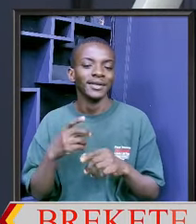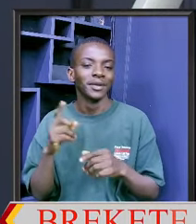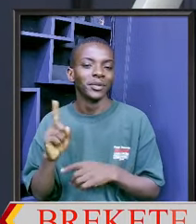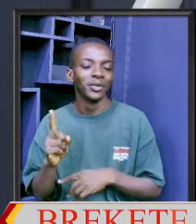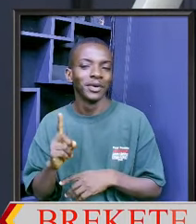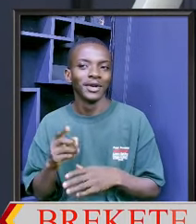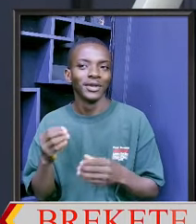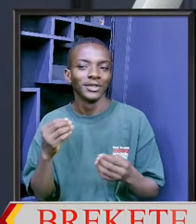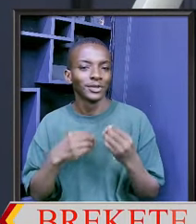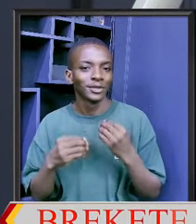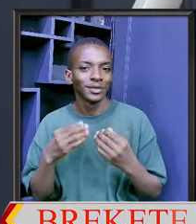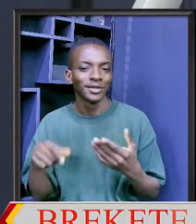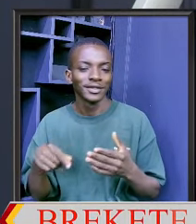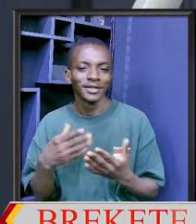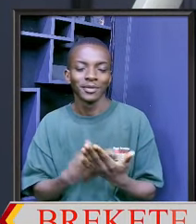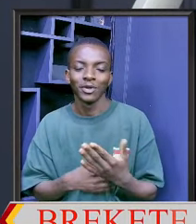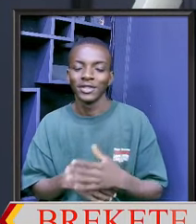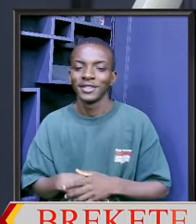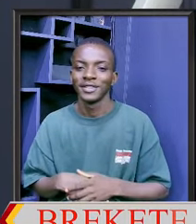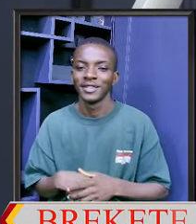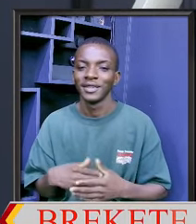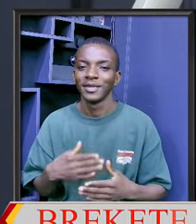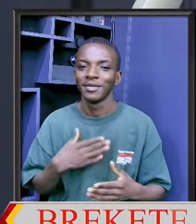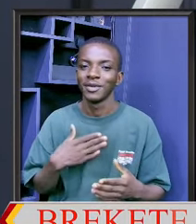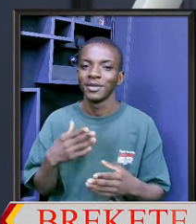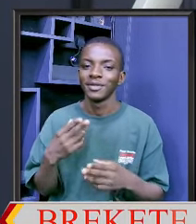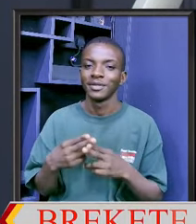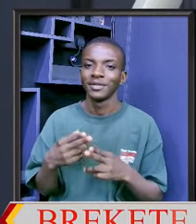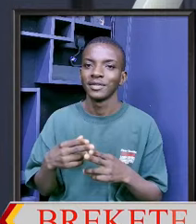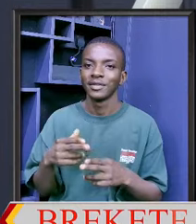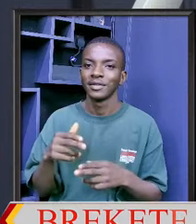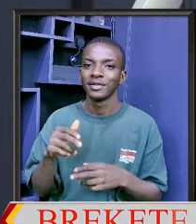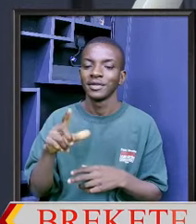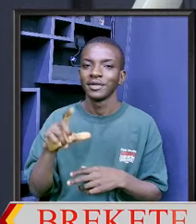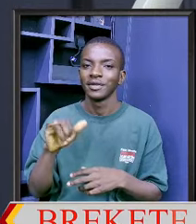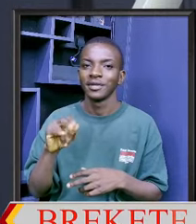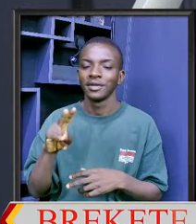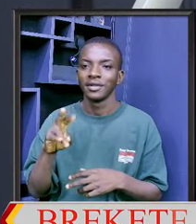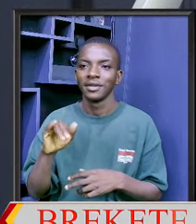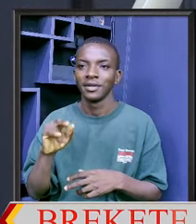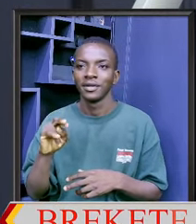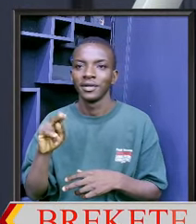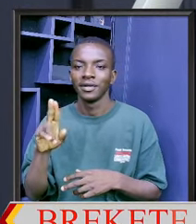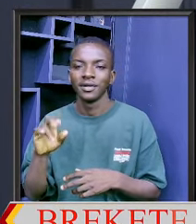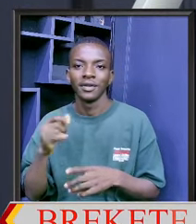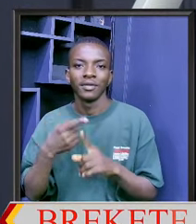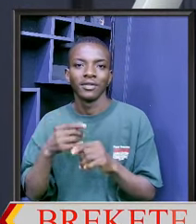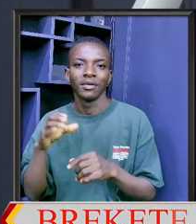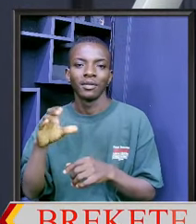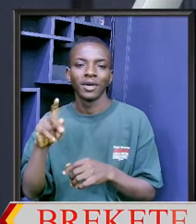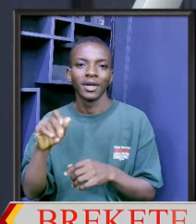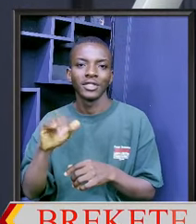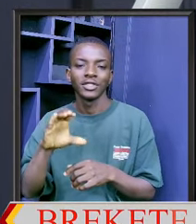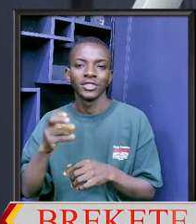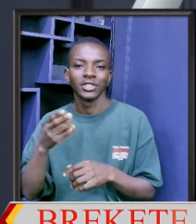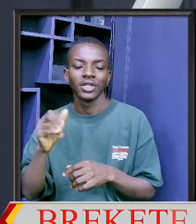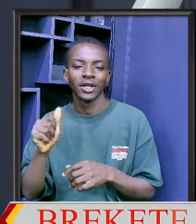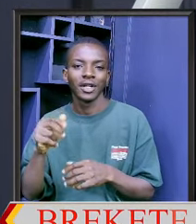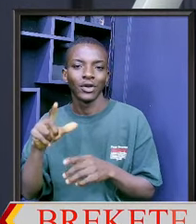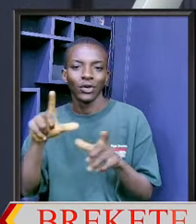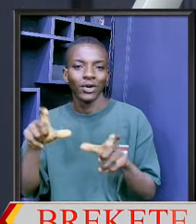ever know from? Waiting be your contributor. My name is Neville John from Kachia Local Government.